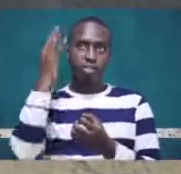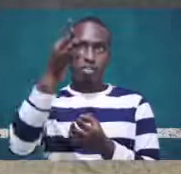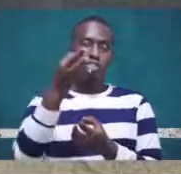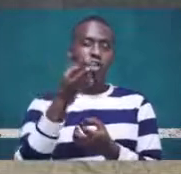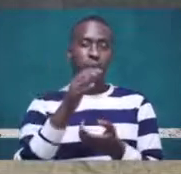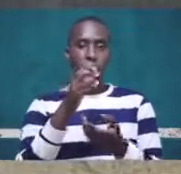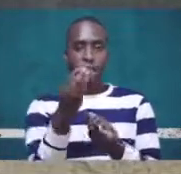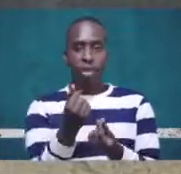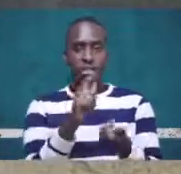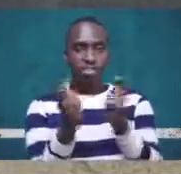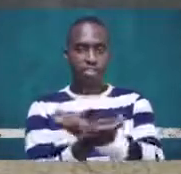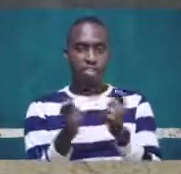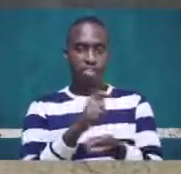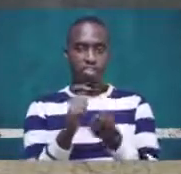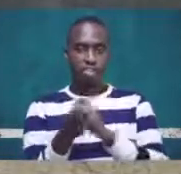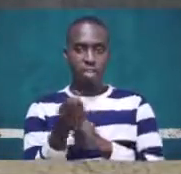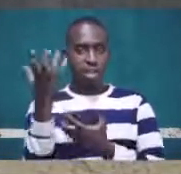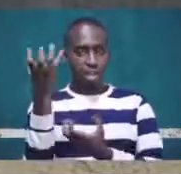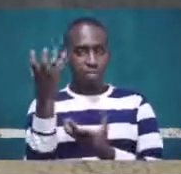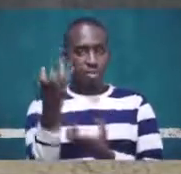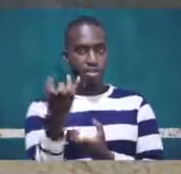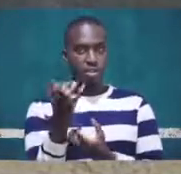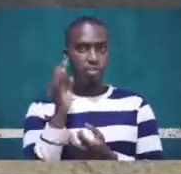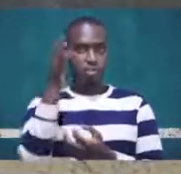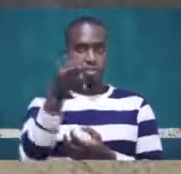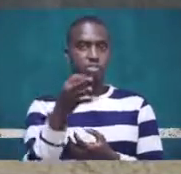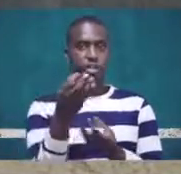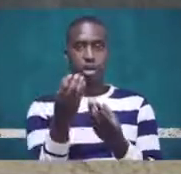changes. Expectation